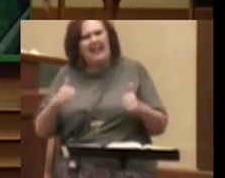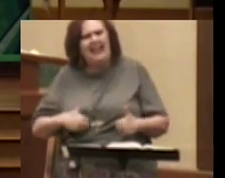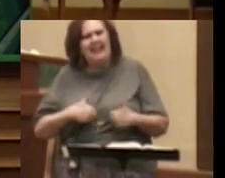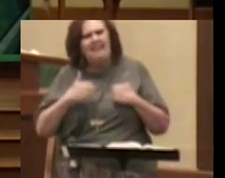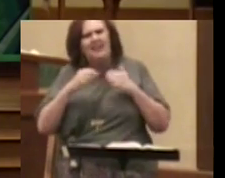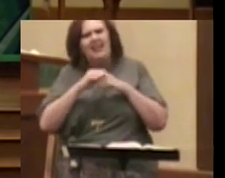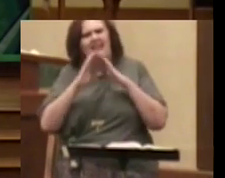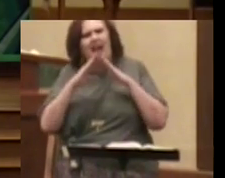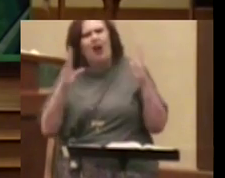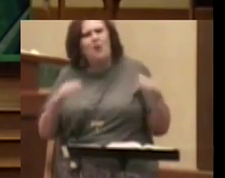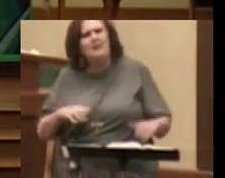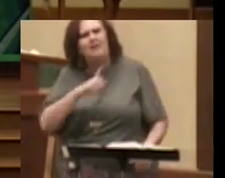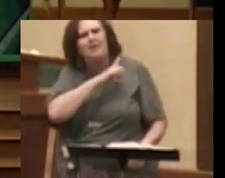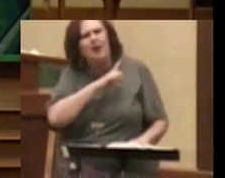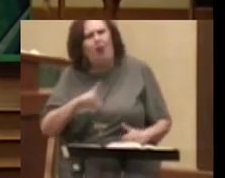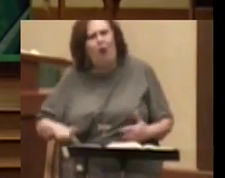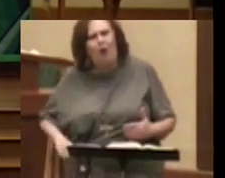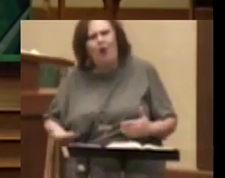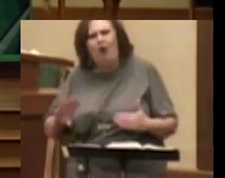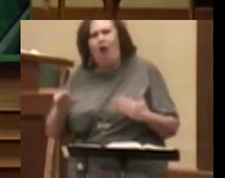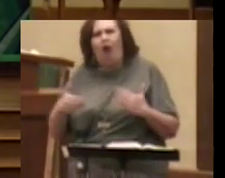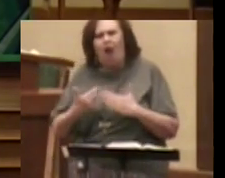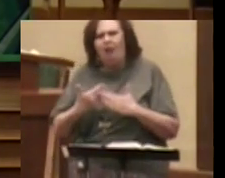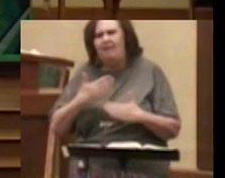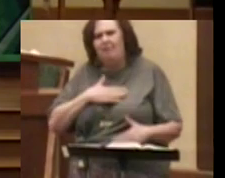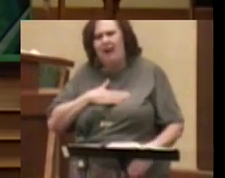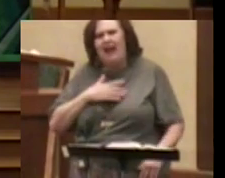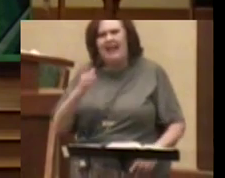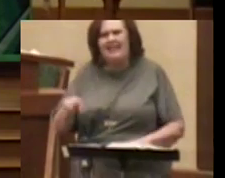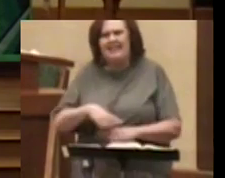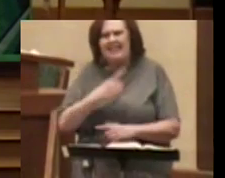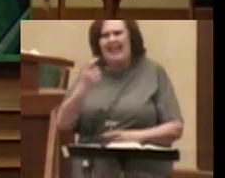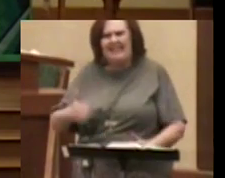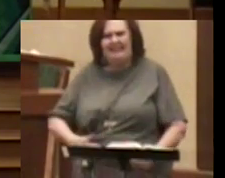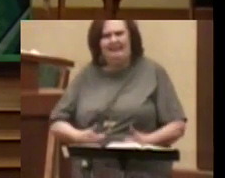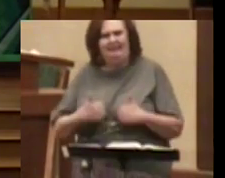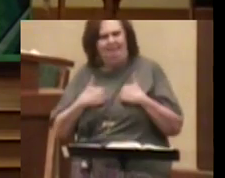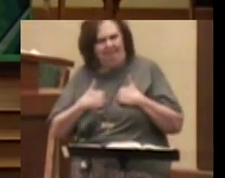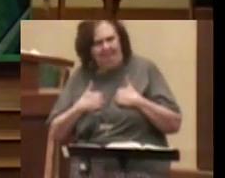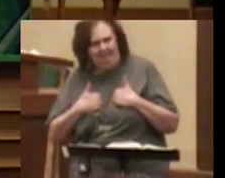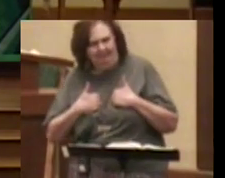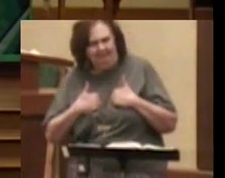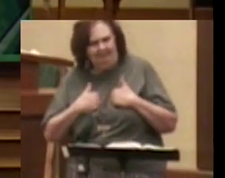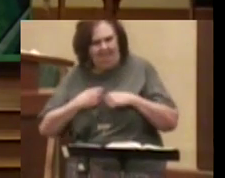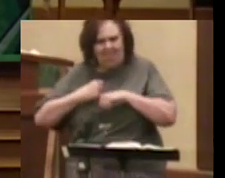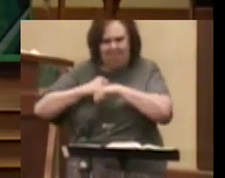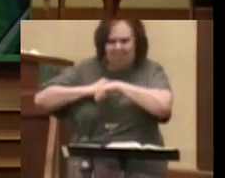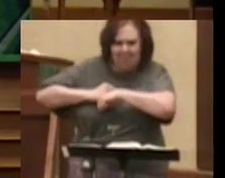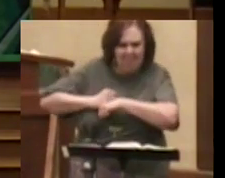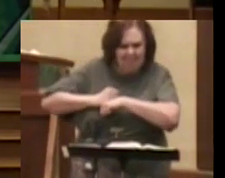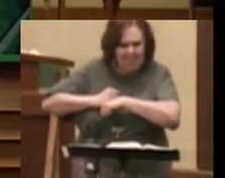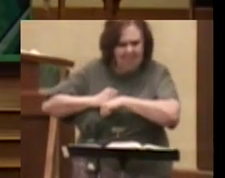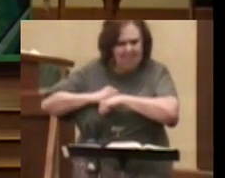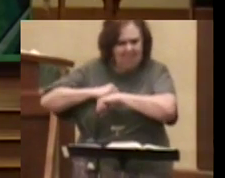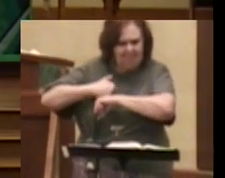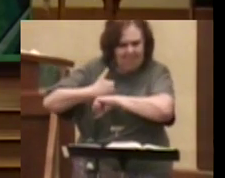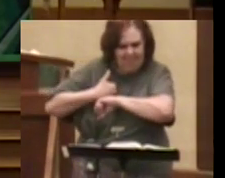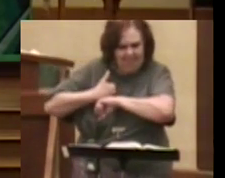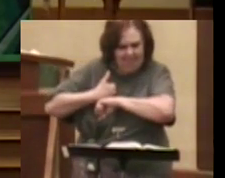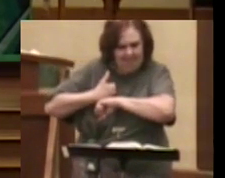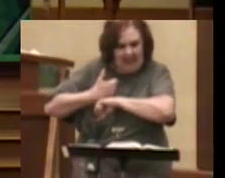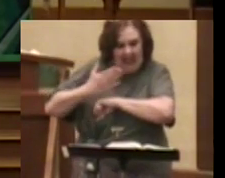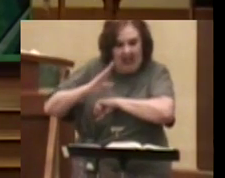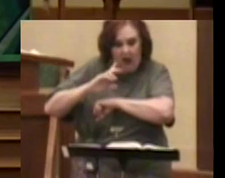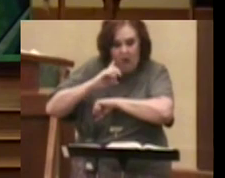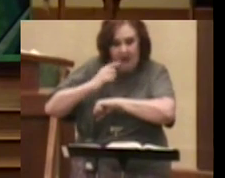the house of the Lord all my days. Again, words of shelter and sanctuary in verse 5. God will give